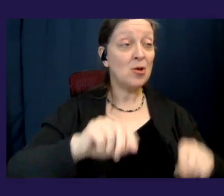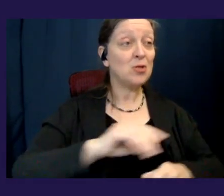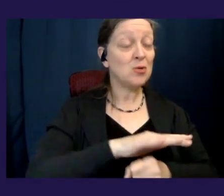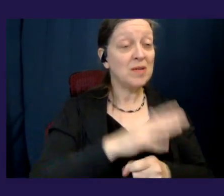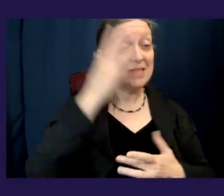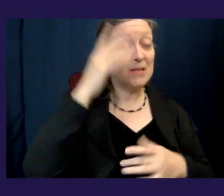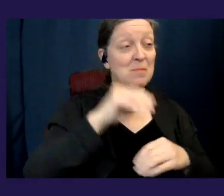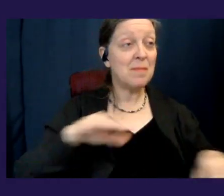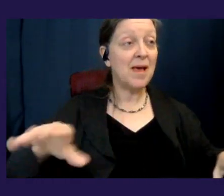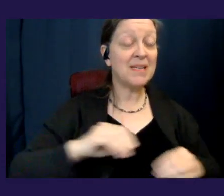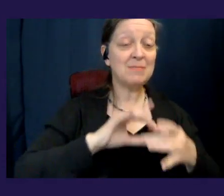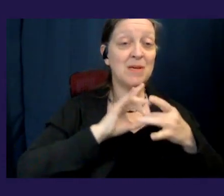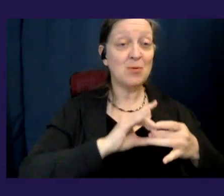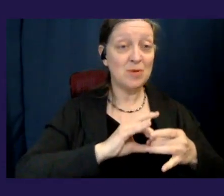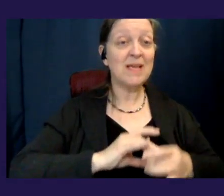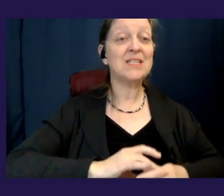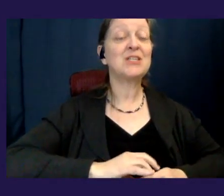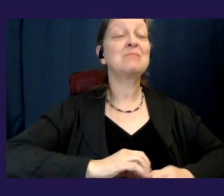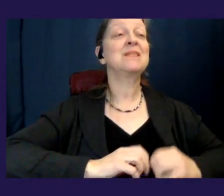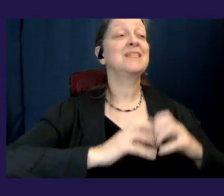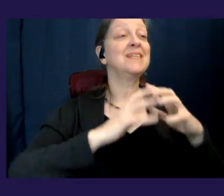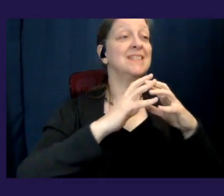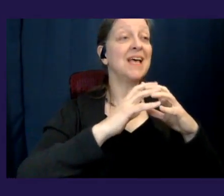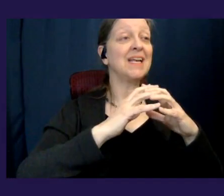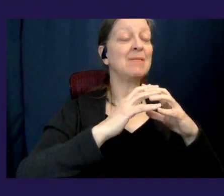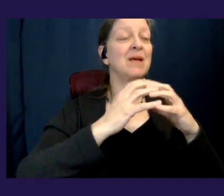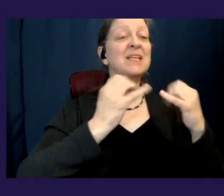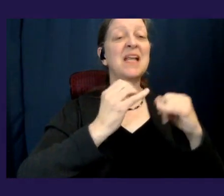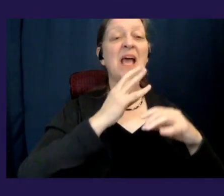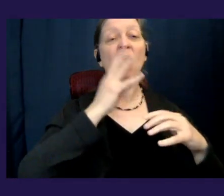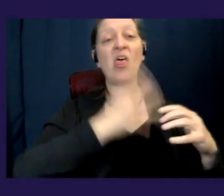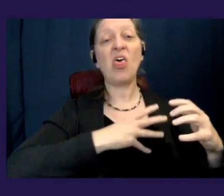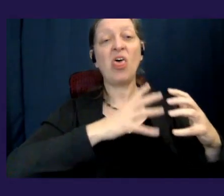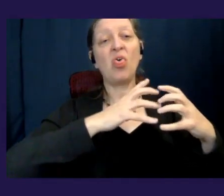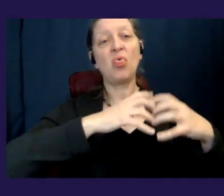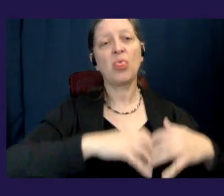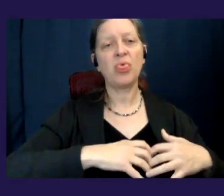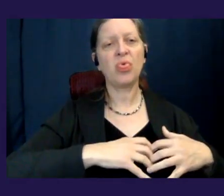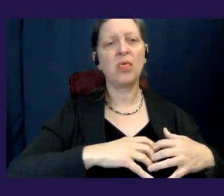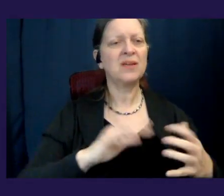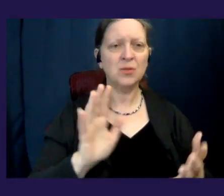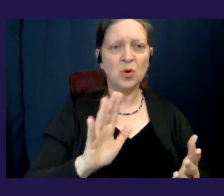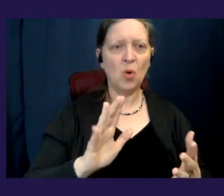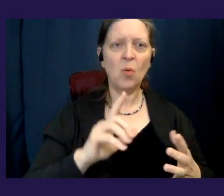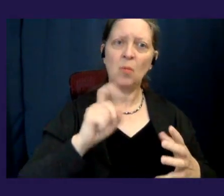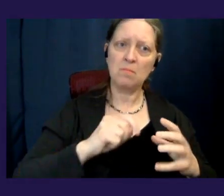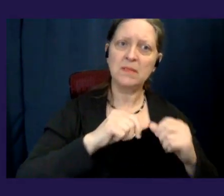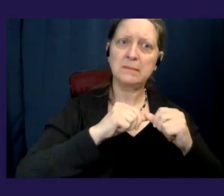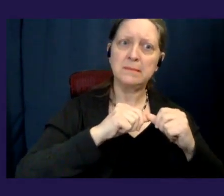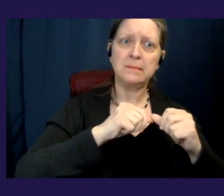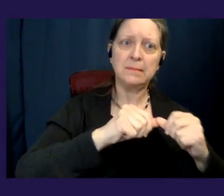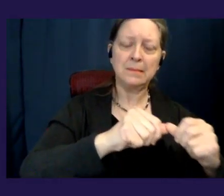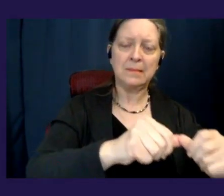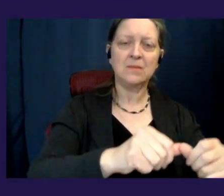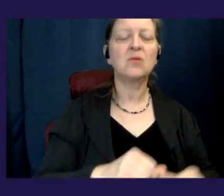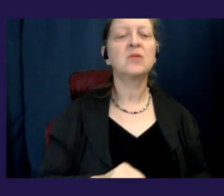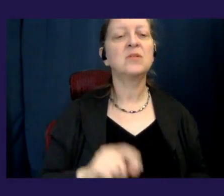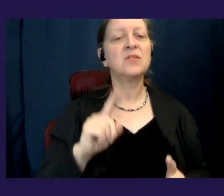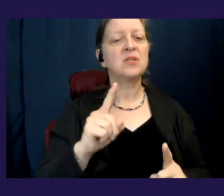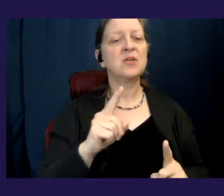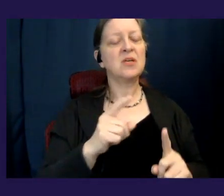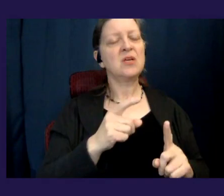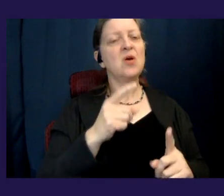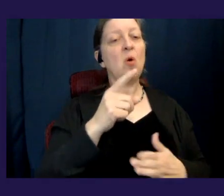of takeaways from my talk that I think we can leverage here is that, event-based surveillance, kind of doing